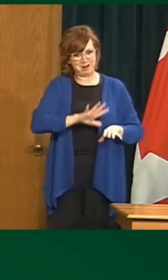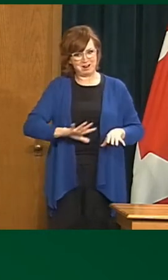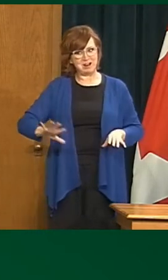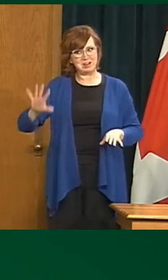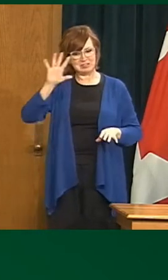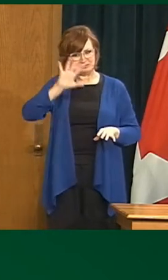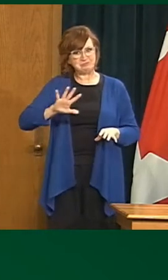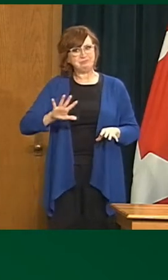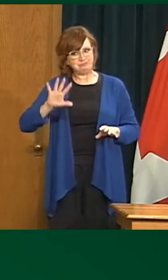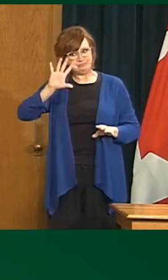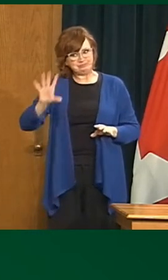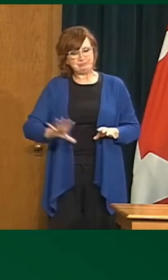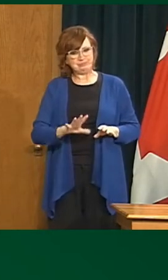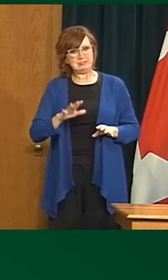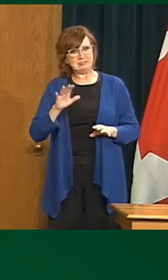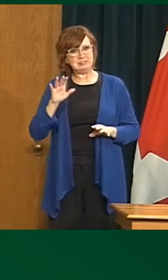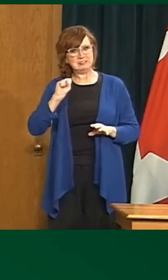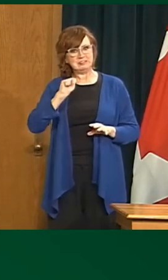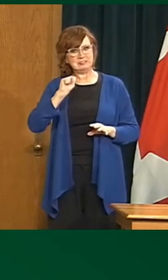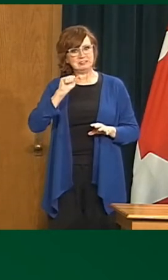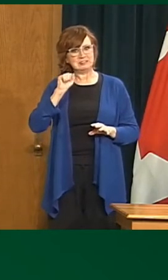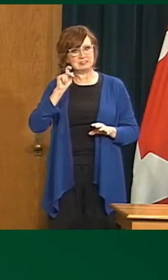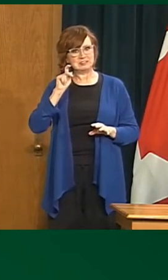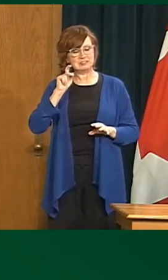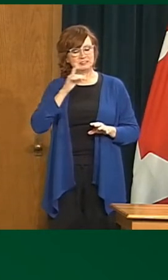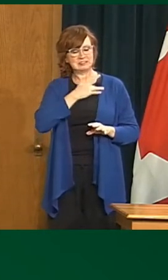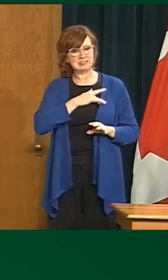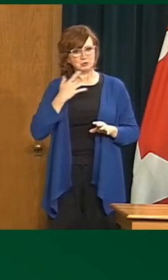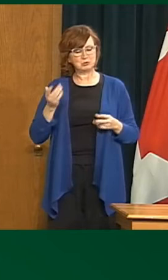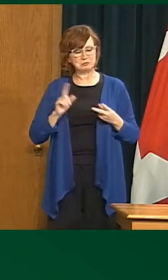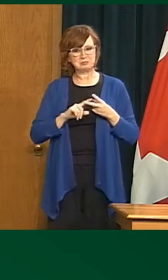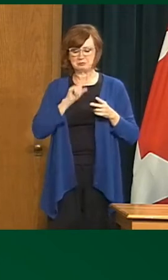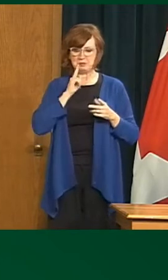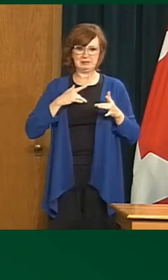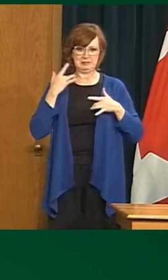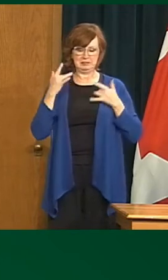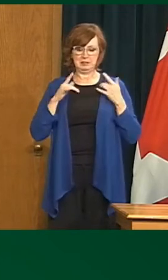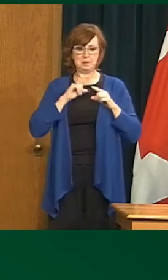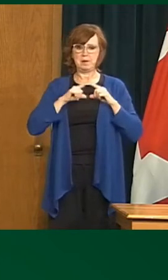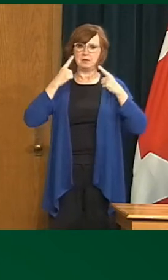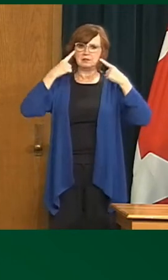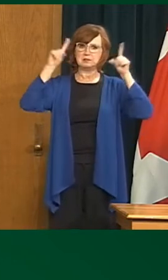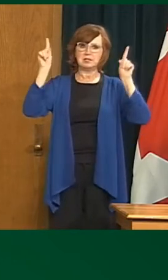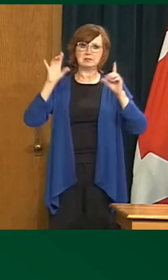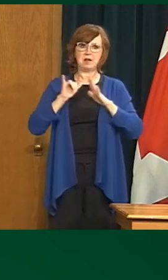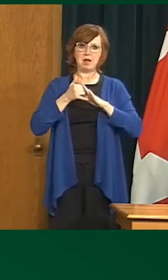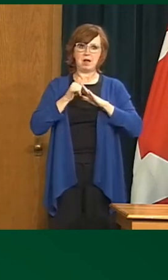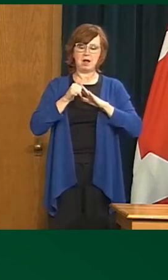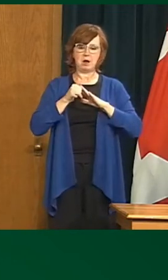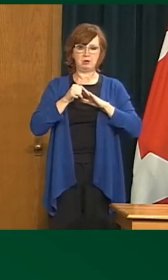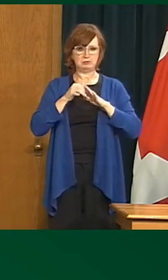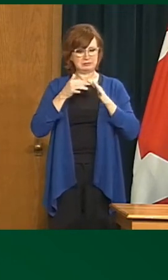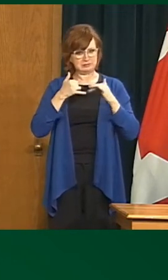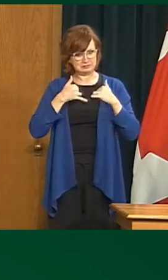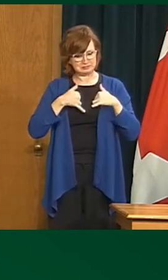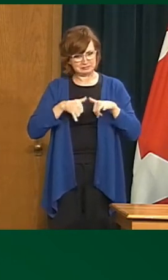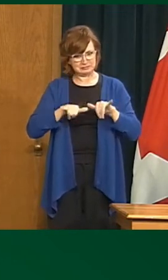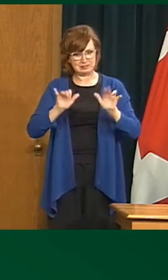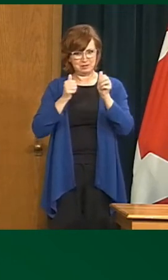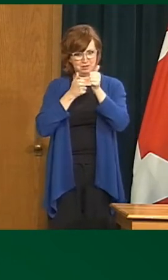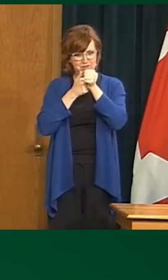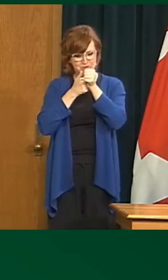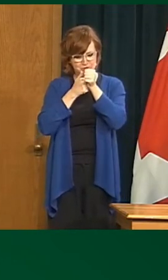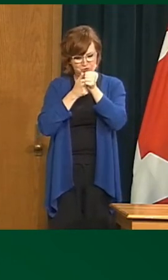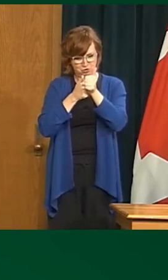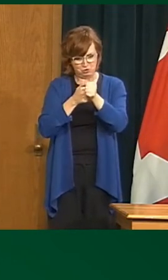place. But it will only be successful if we keep up all of the good practices that we've learned and become accustomed to over the course of